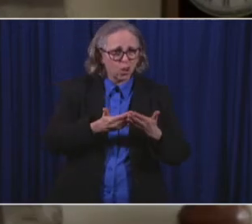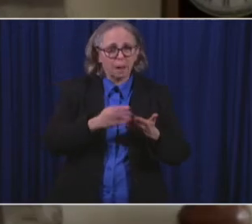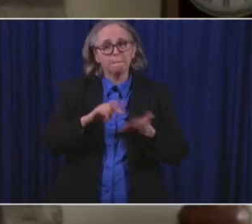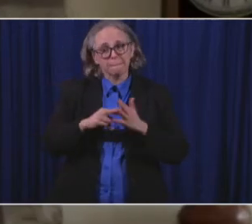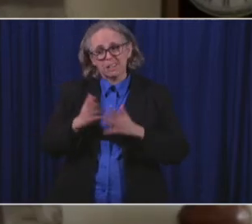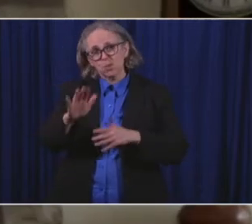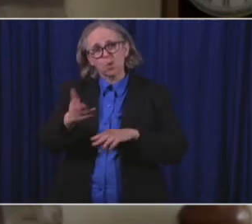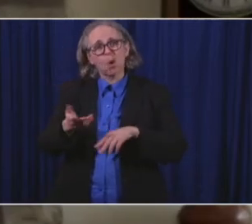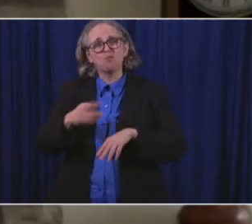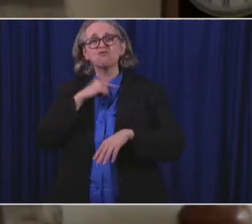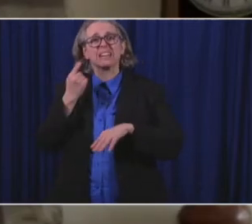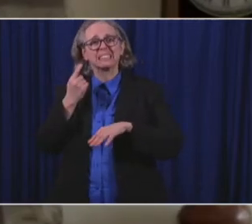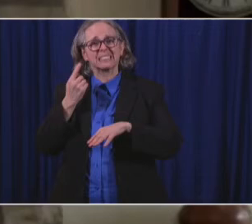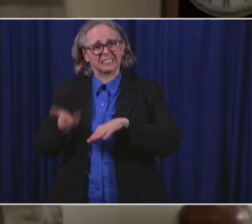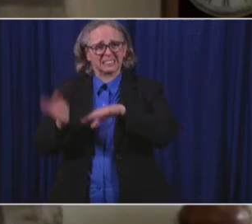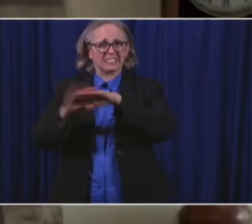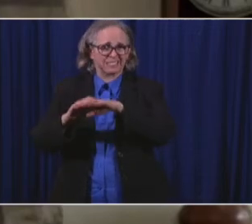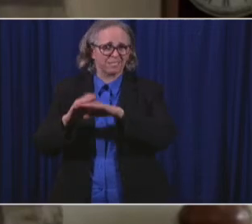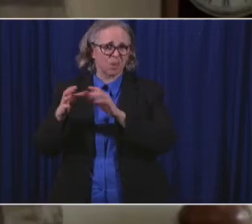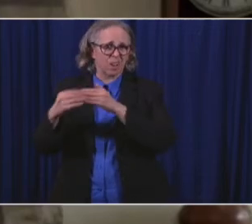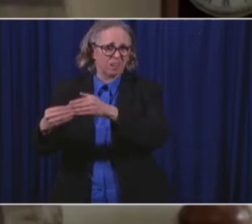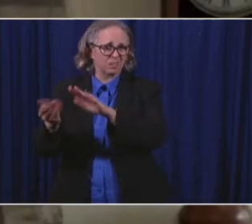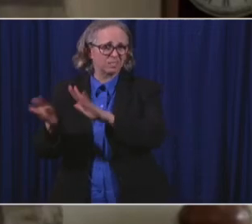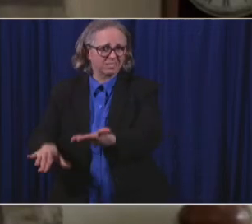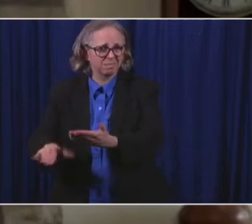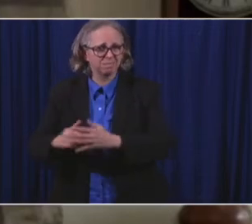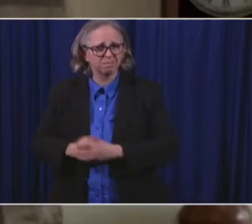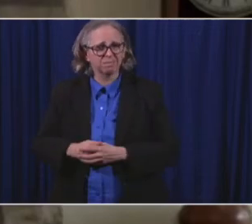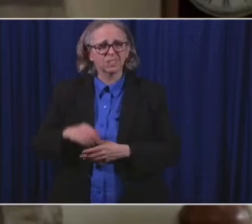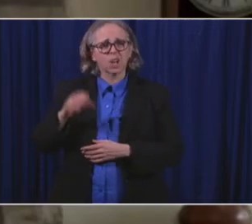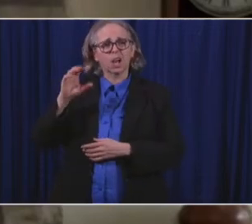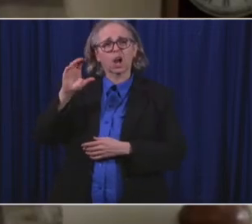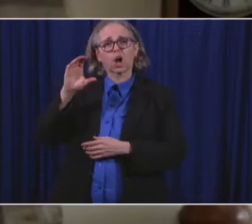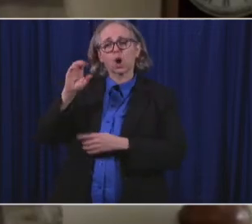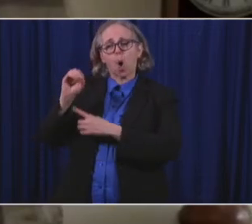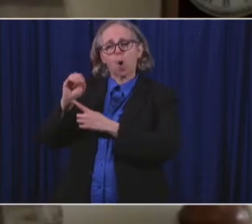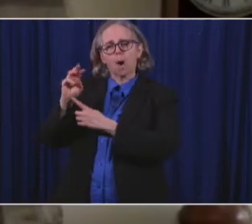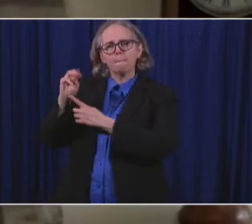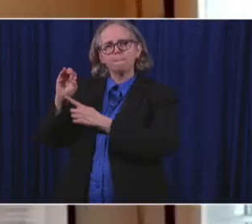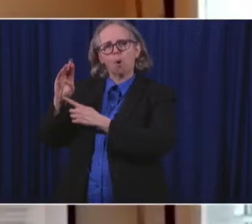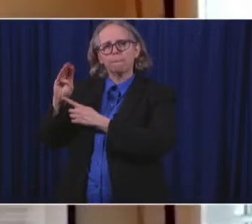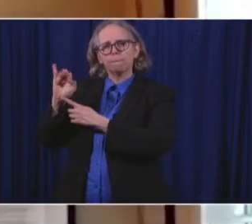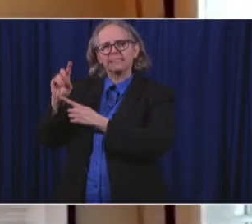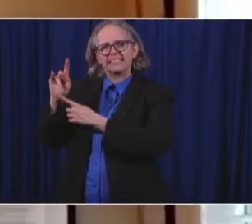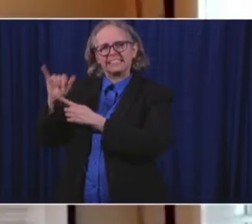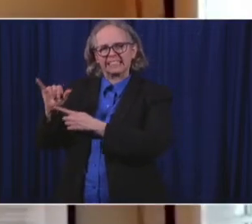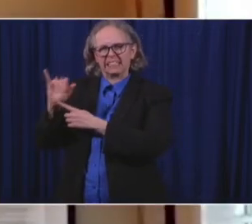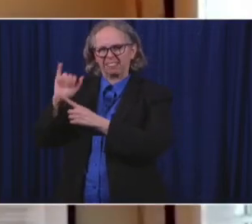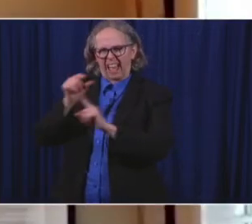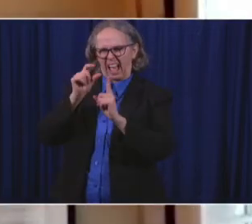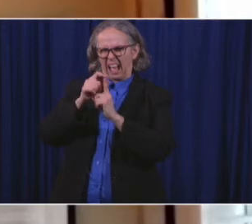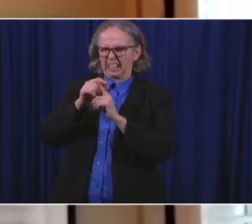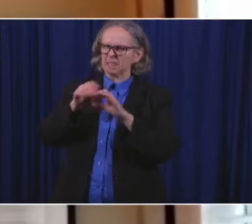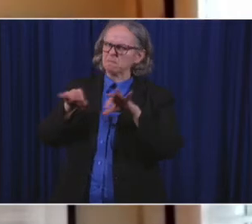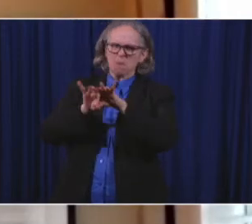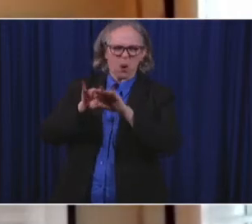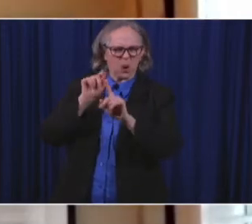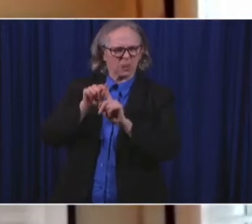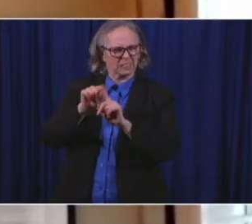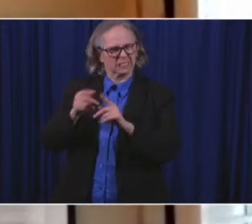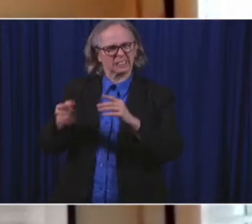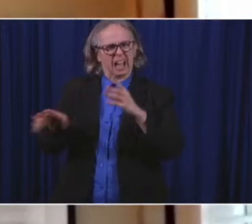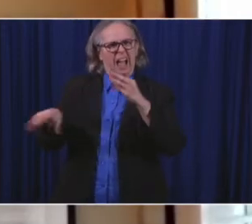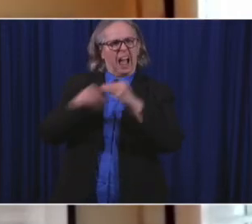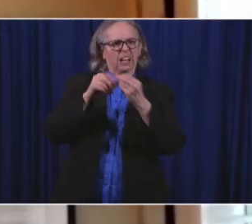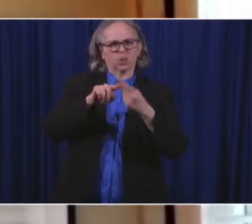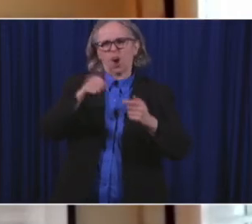that you have, the more dangerous it is. So, Doctor? Governor, you said it very, very well. I don't think I can add much